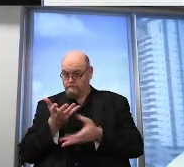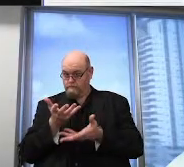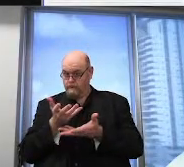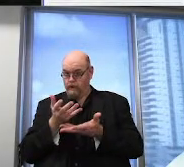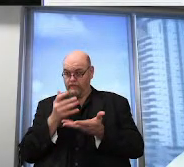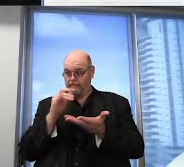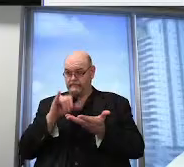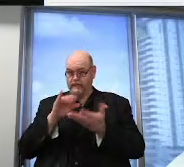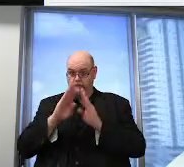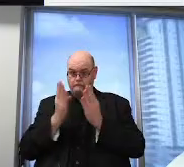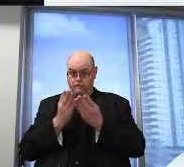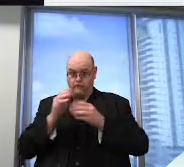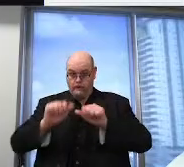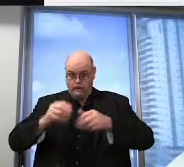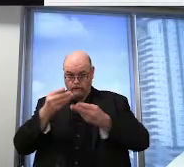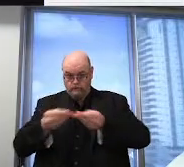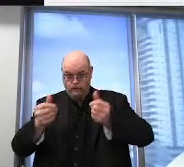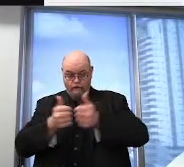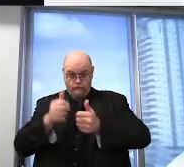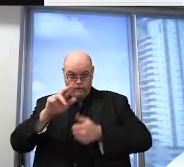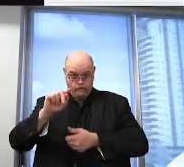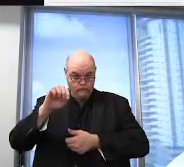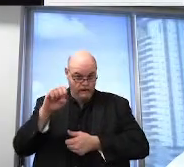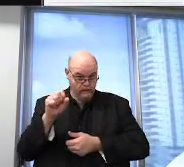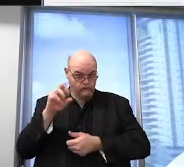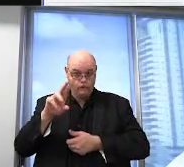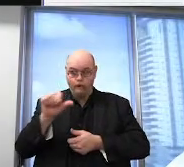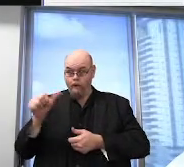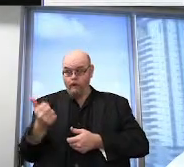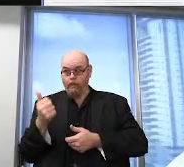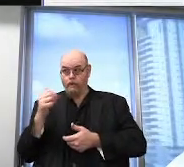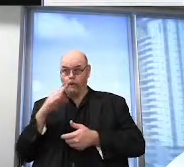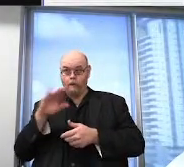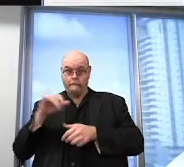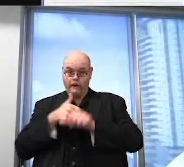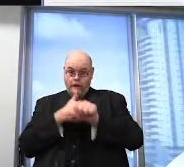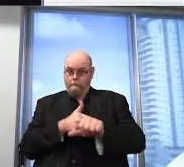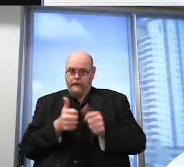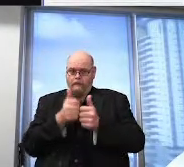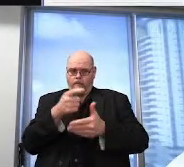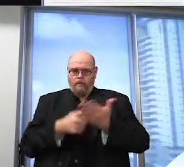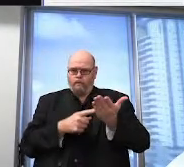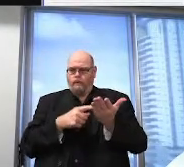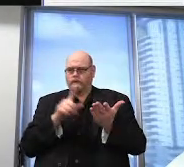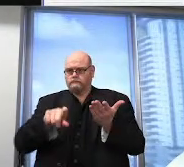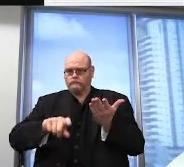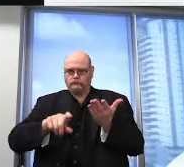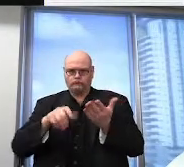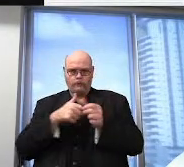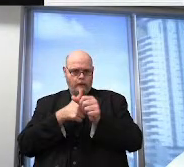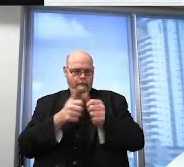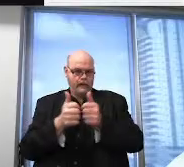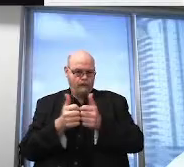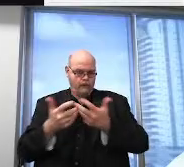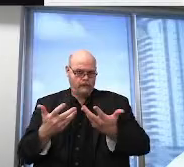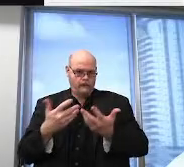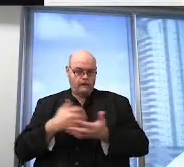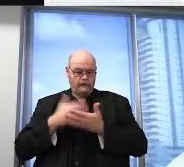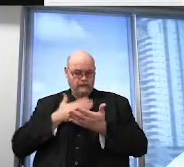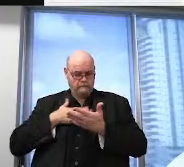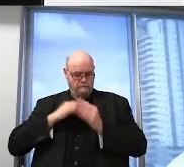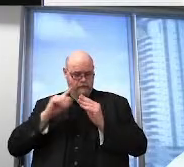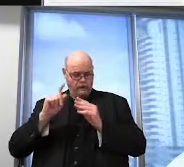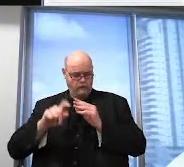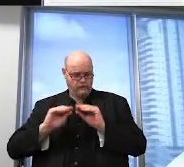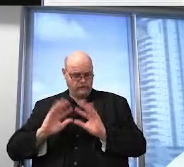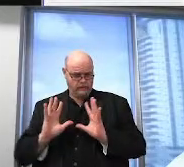that the Energy Bureau can solve with rates, or it's a problem that somebody else can solve by complying with whatever they're supposed to comply with. Is